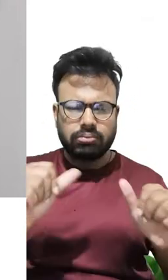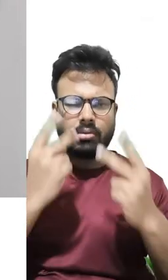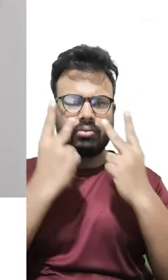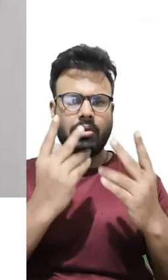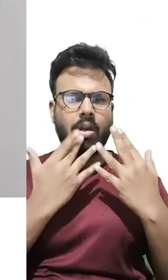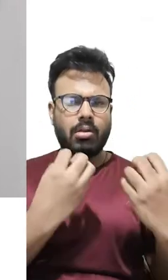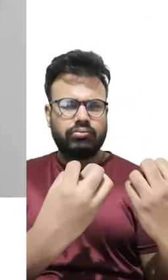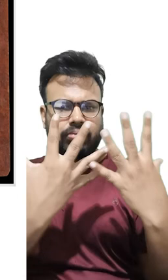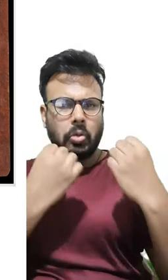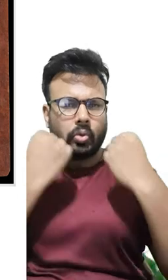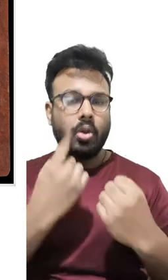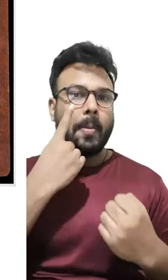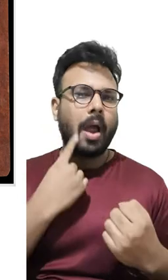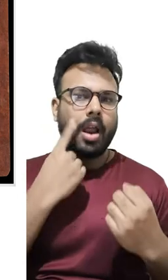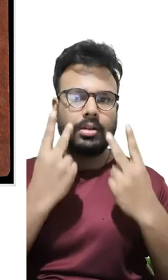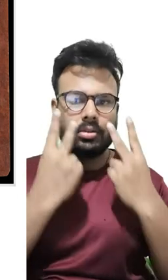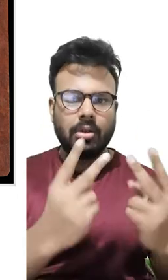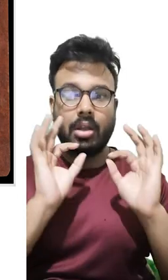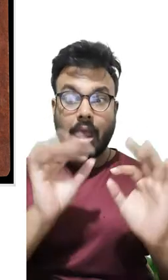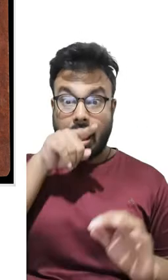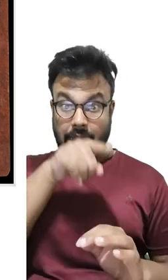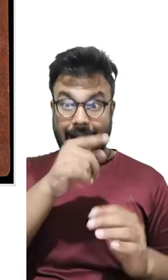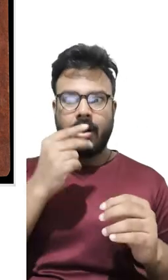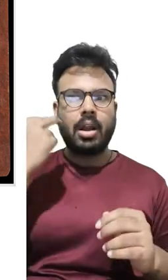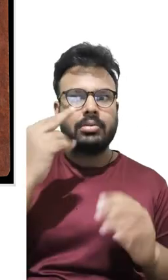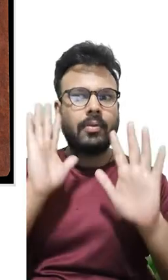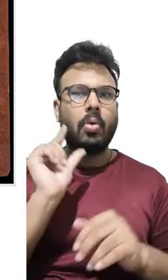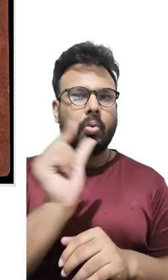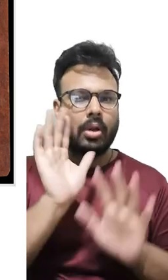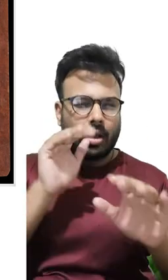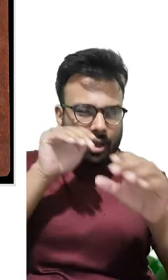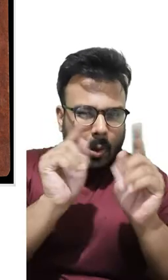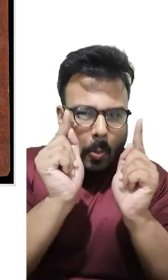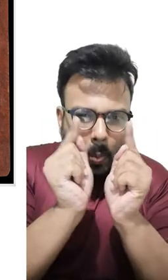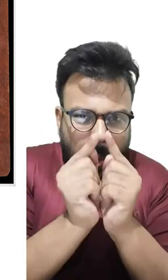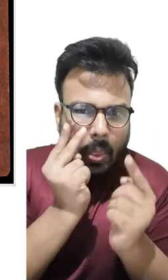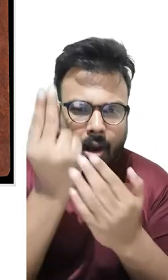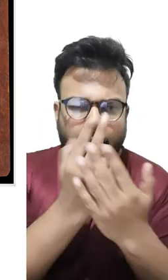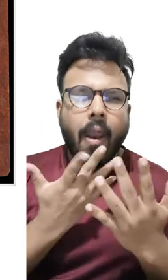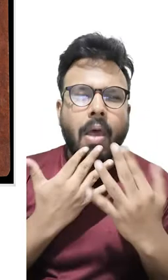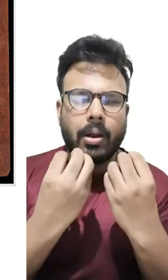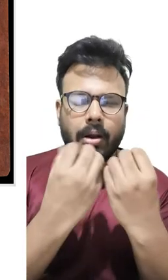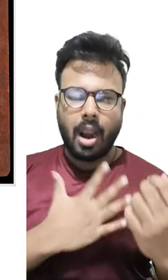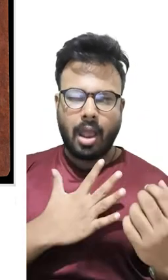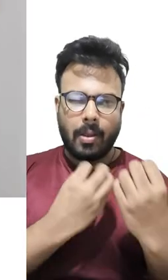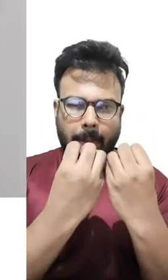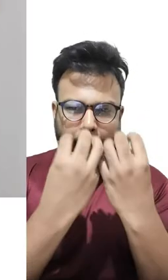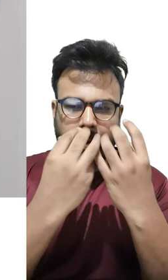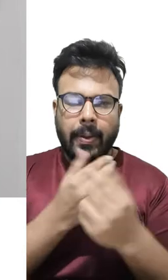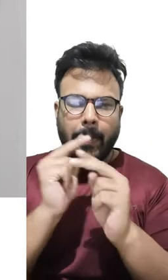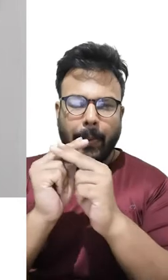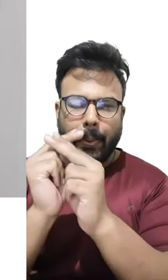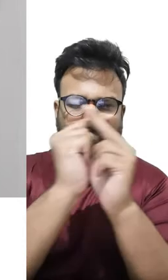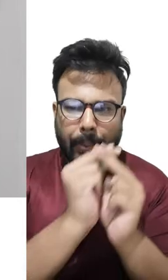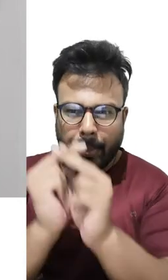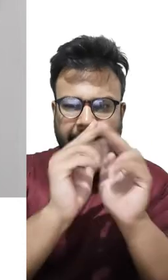and others. Under Kirpalpal, Bhasholi developed a distinctive and magnificent style characterized